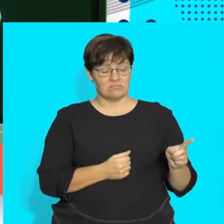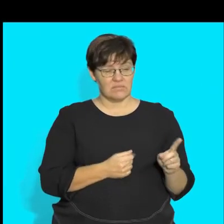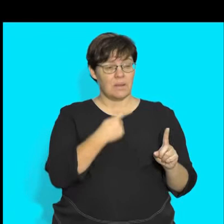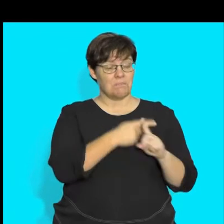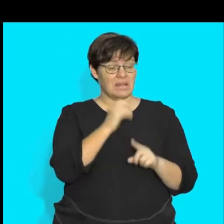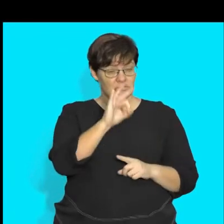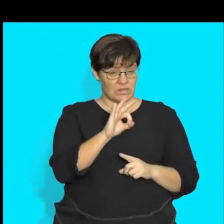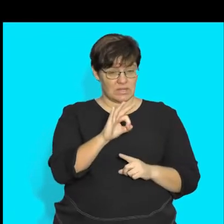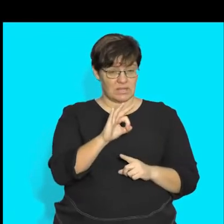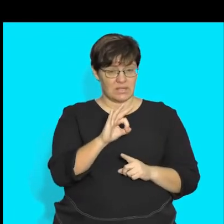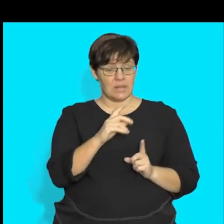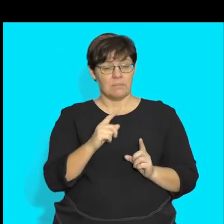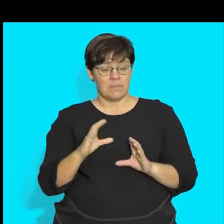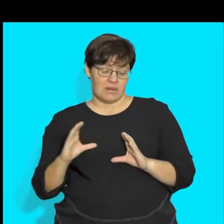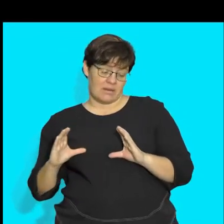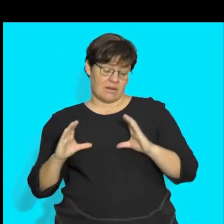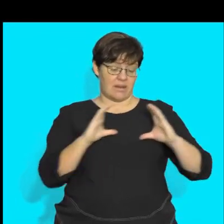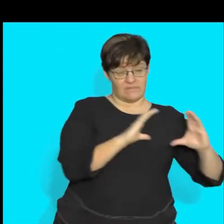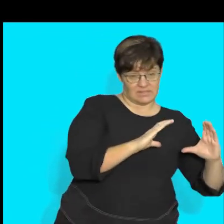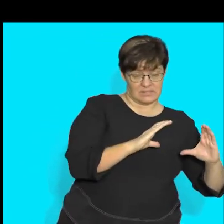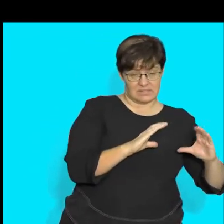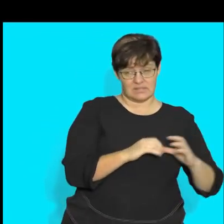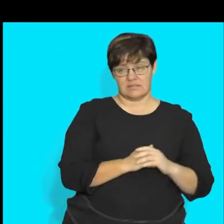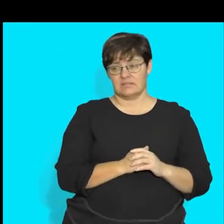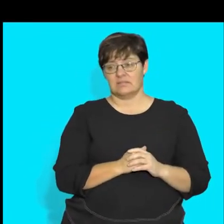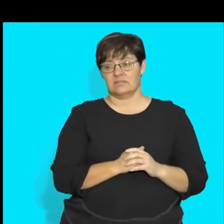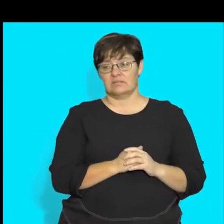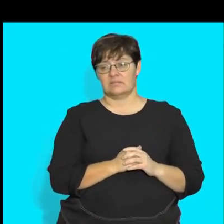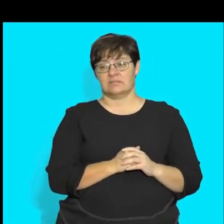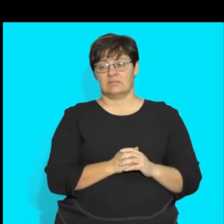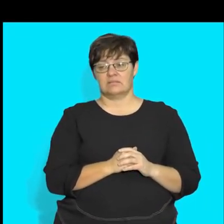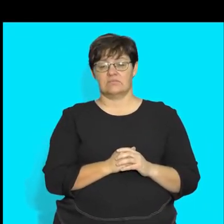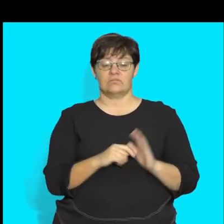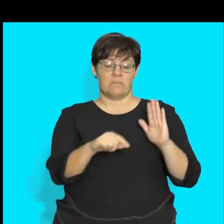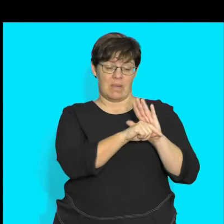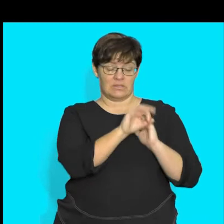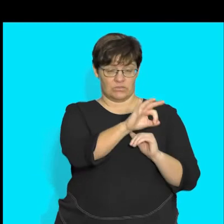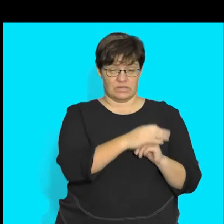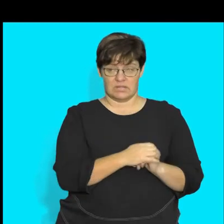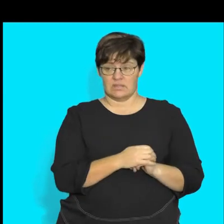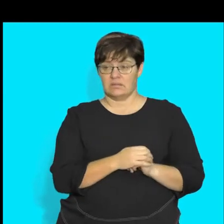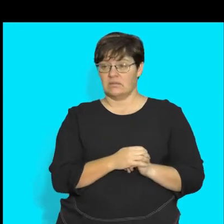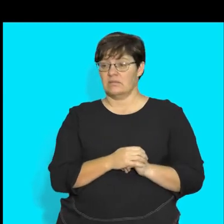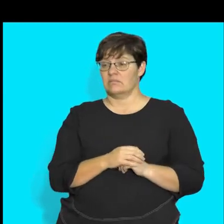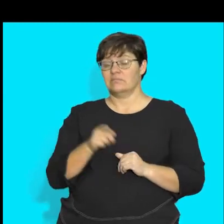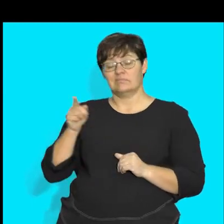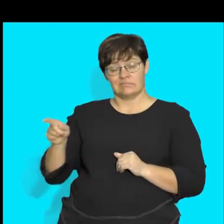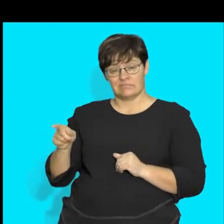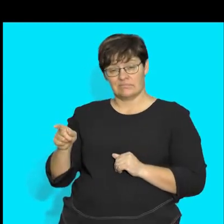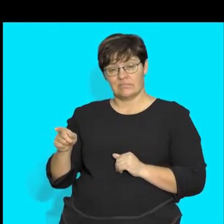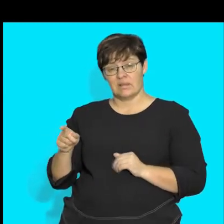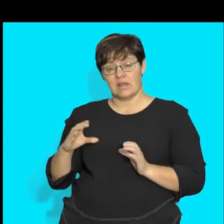This plus 3 has shifted it in the opposite direction, shifted it to the left, and so my center is going to be at minus 3.